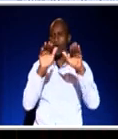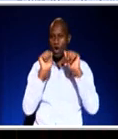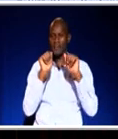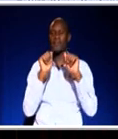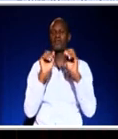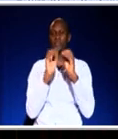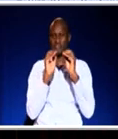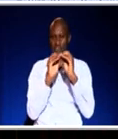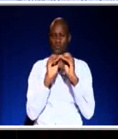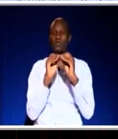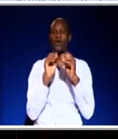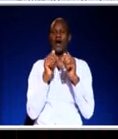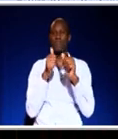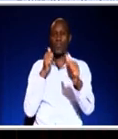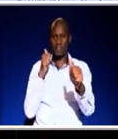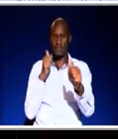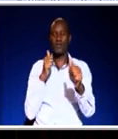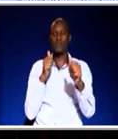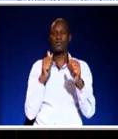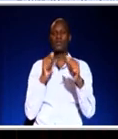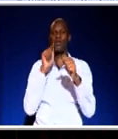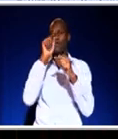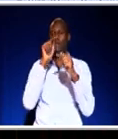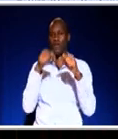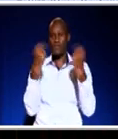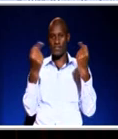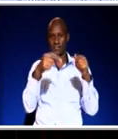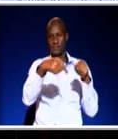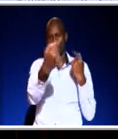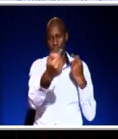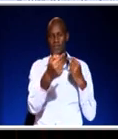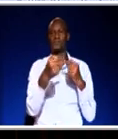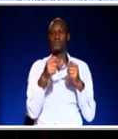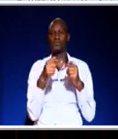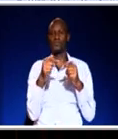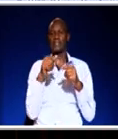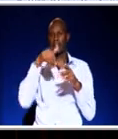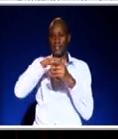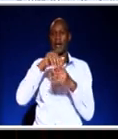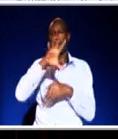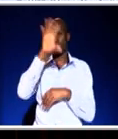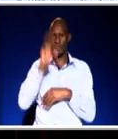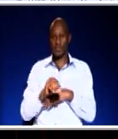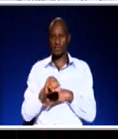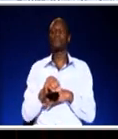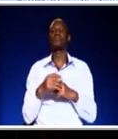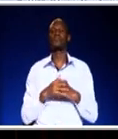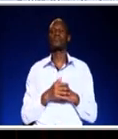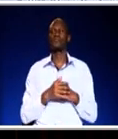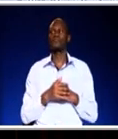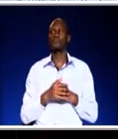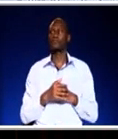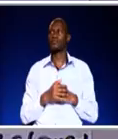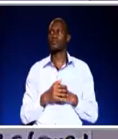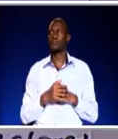arose among the European powers over colonies in Africa. And let's